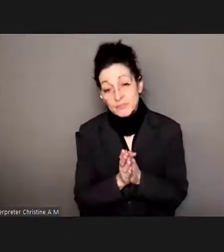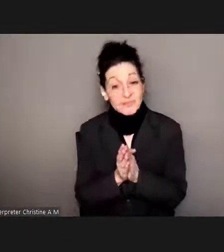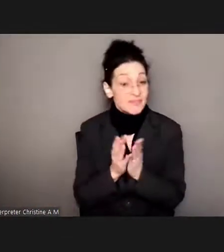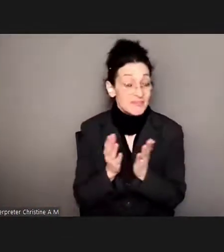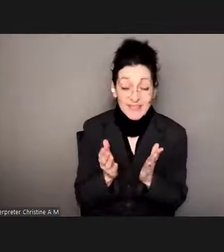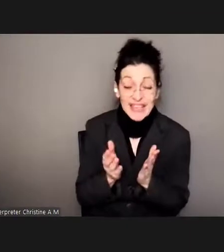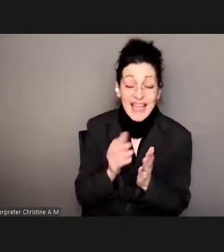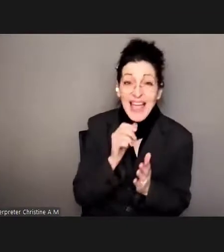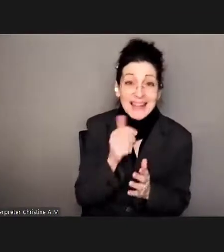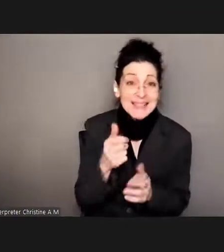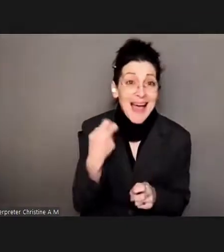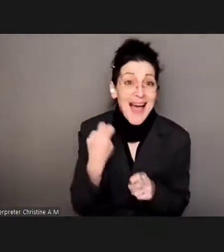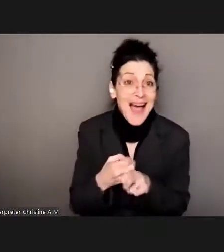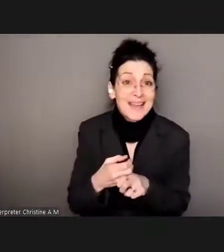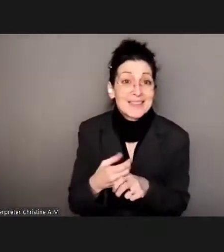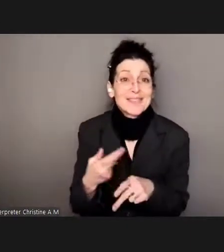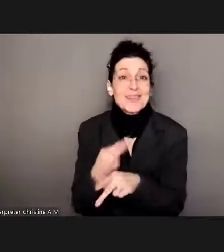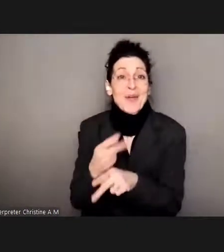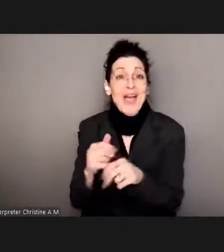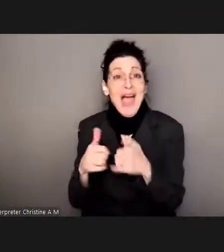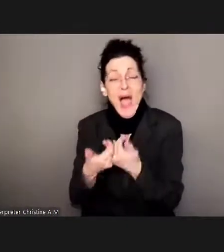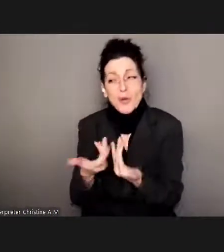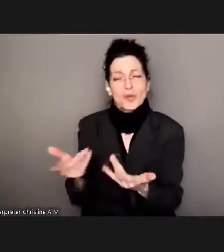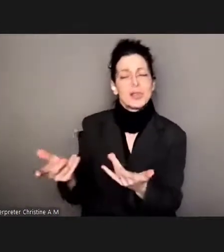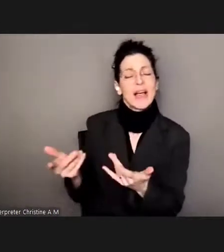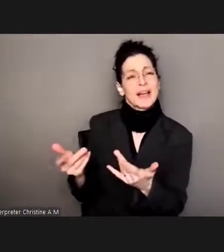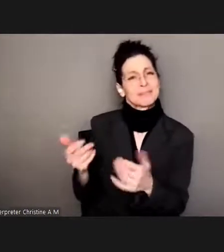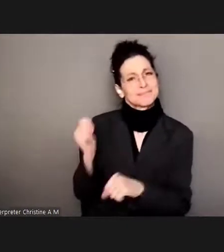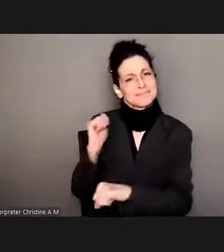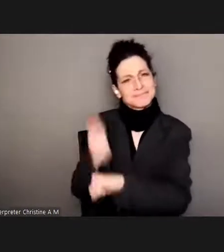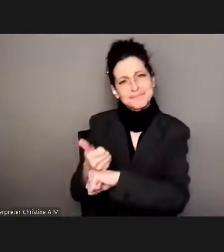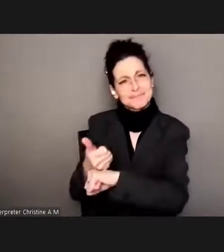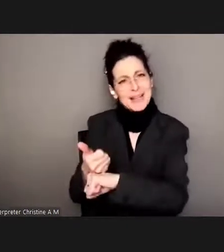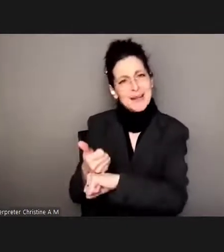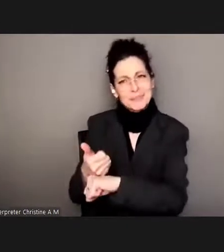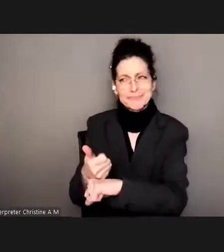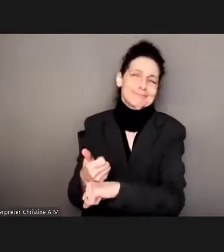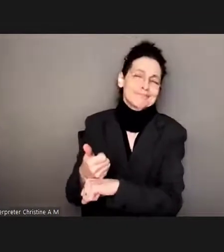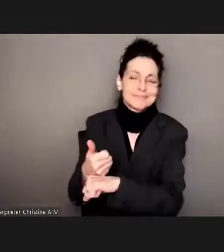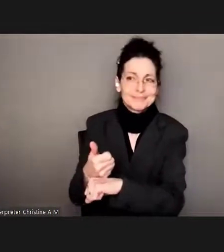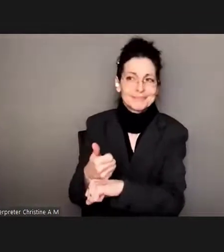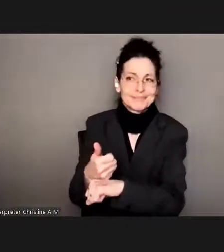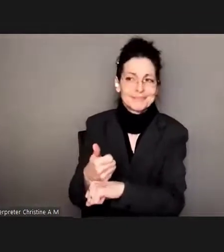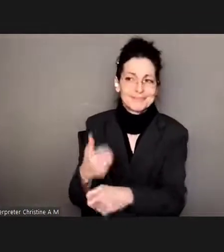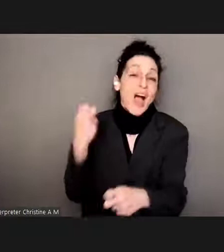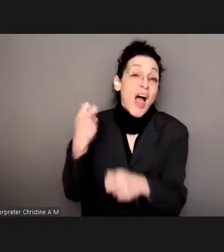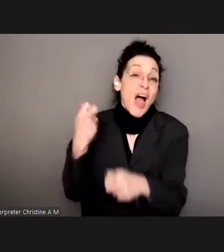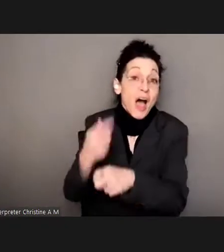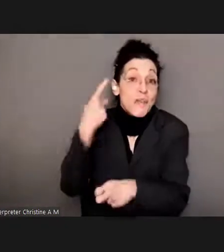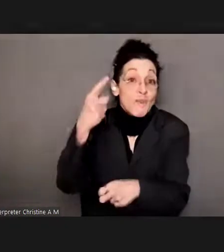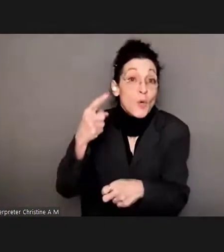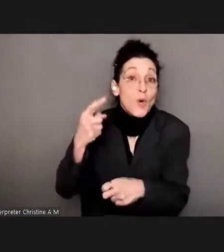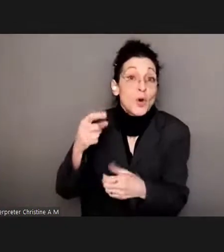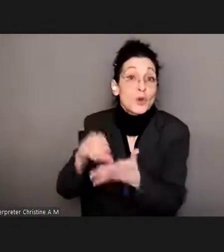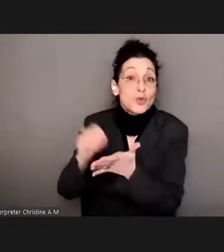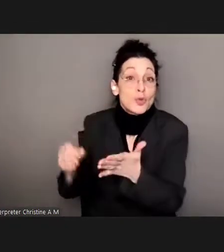But if someone is having a lot of problems with students cheating, as opposed to imagining students cheating, which is sort of another